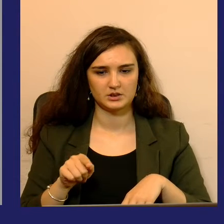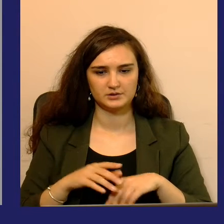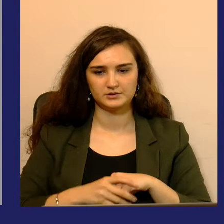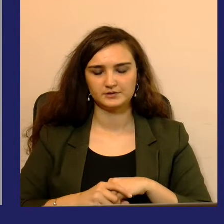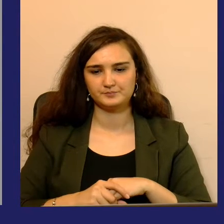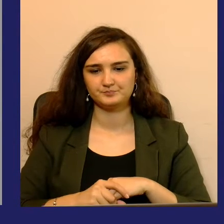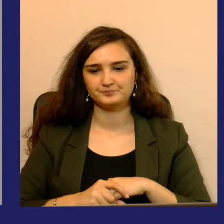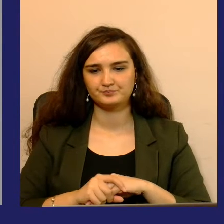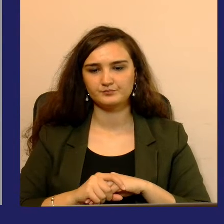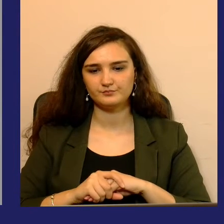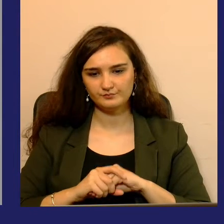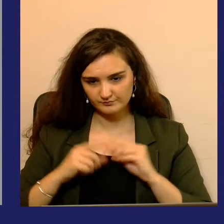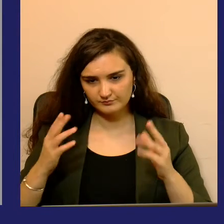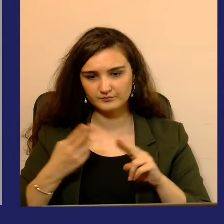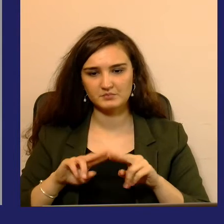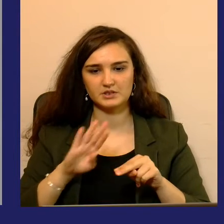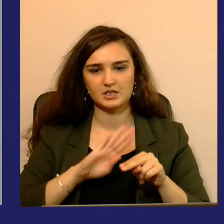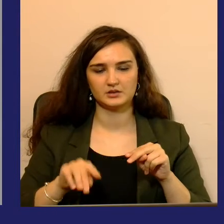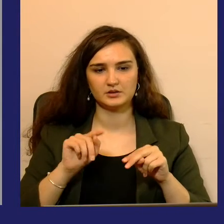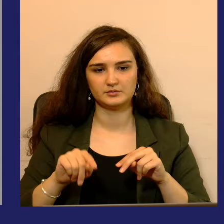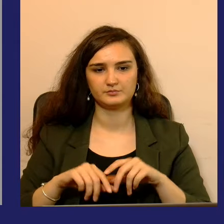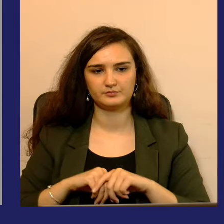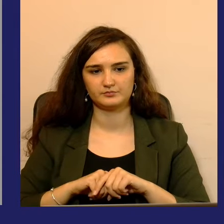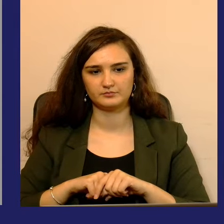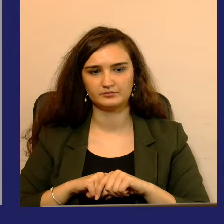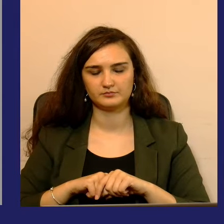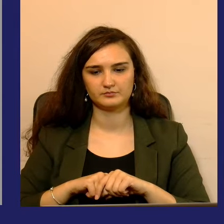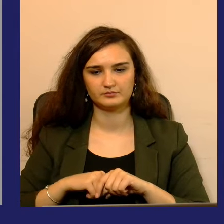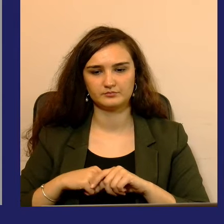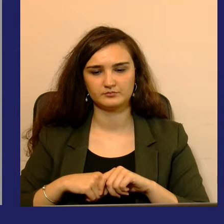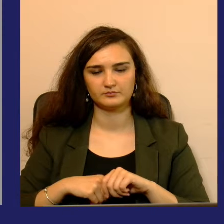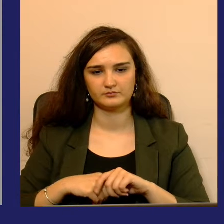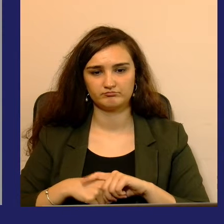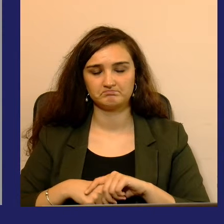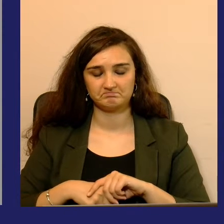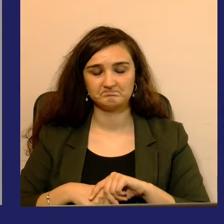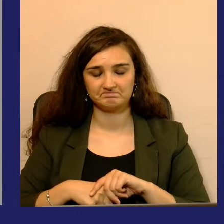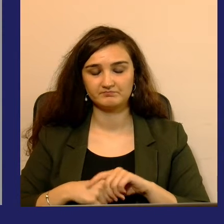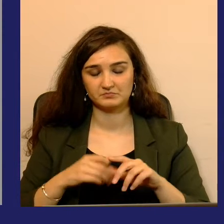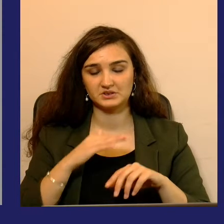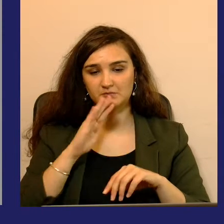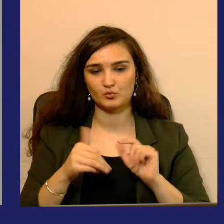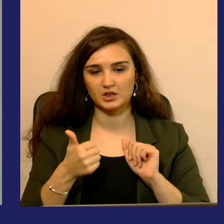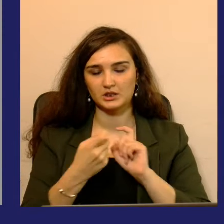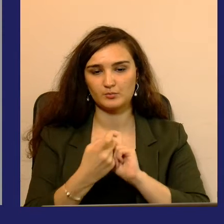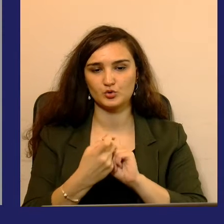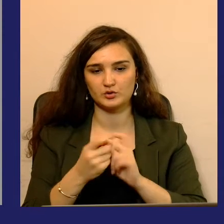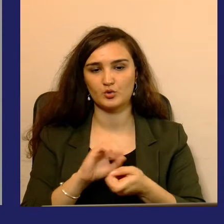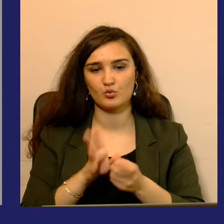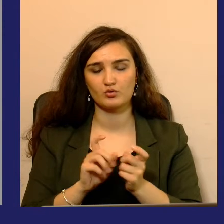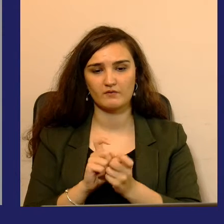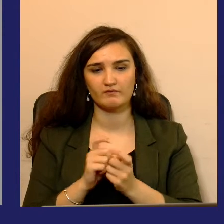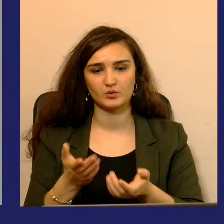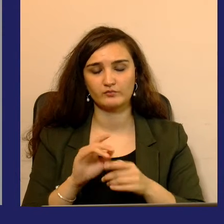the health aspects of the pandemic outbreak rather effectively. The country's economy has been severely